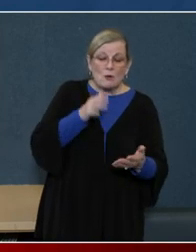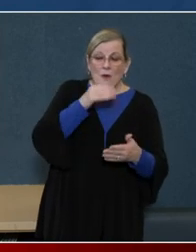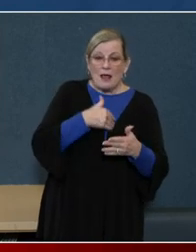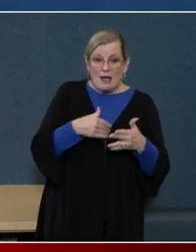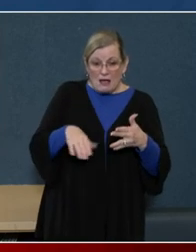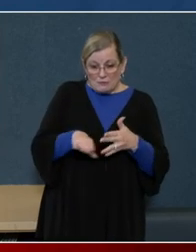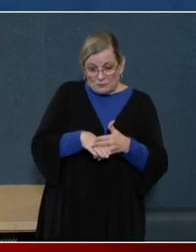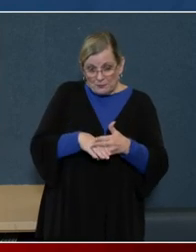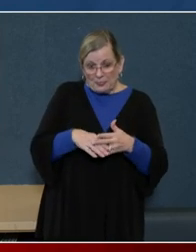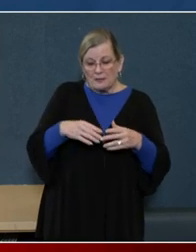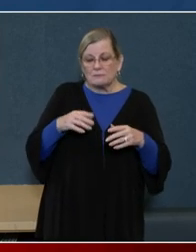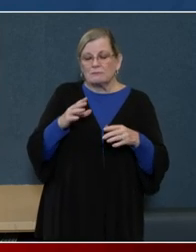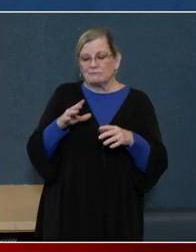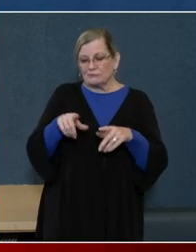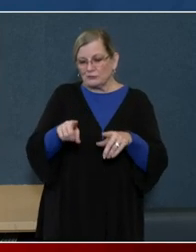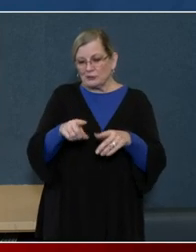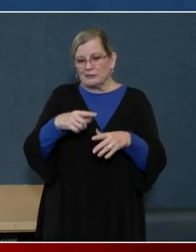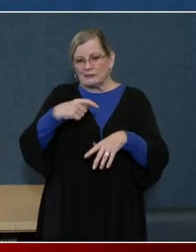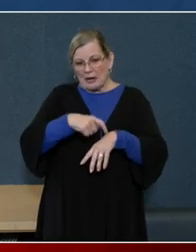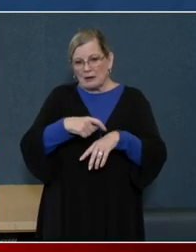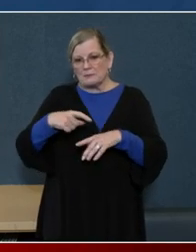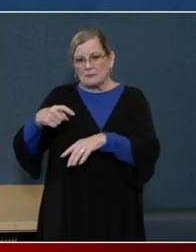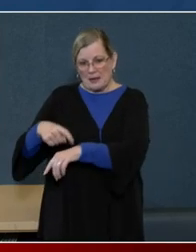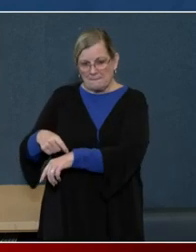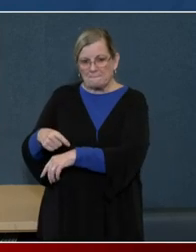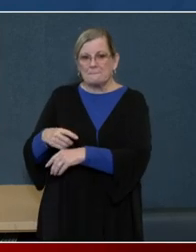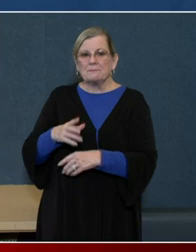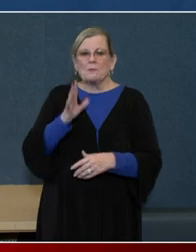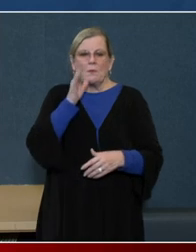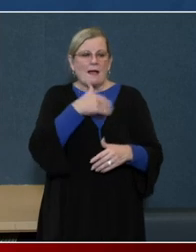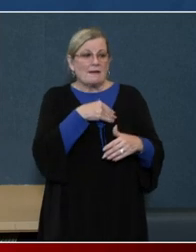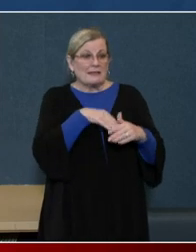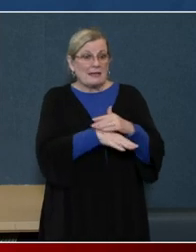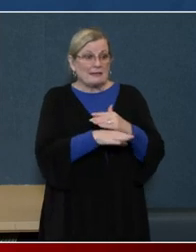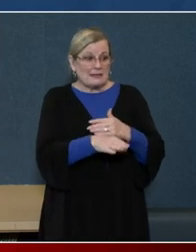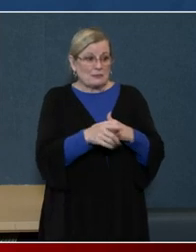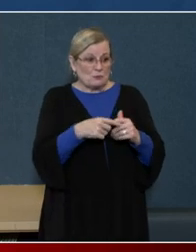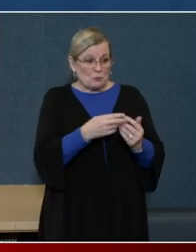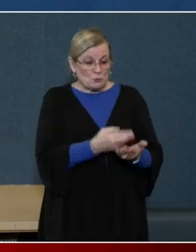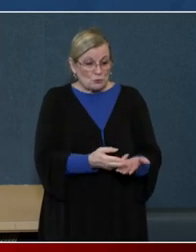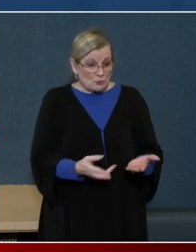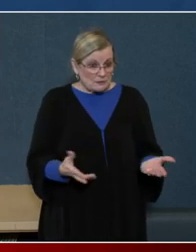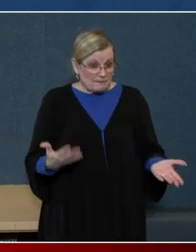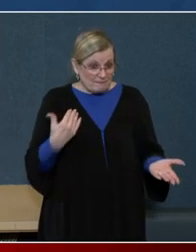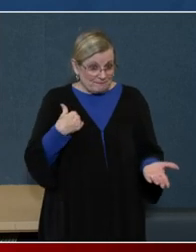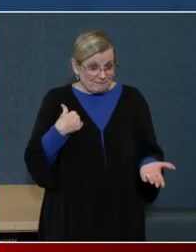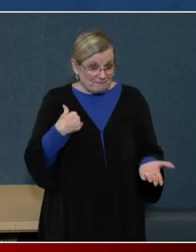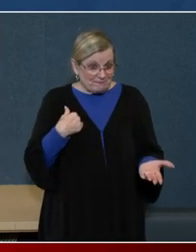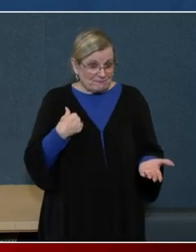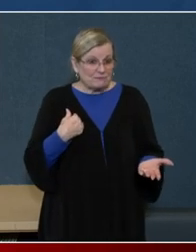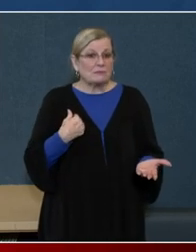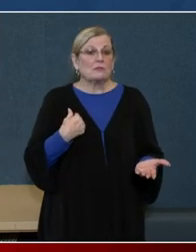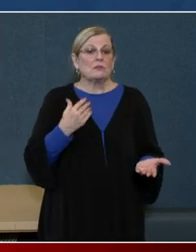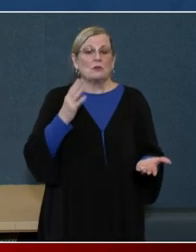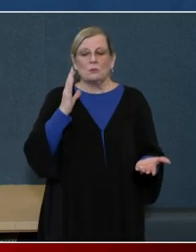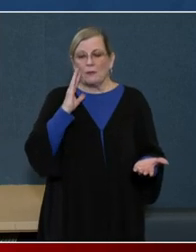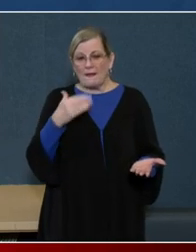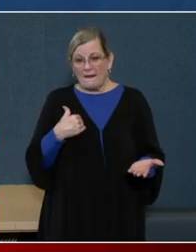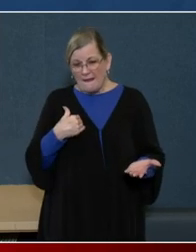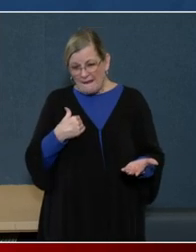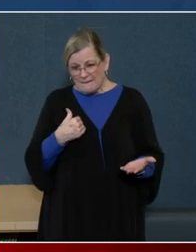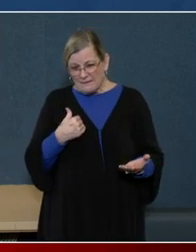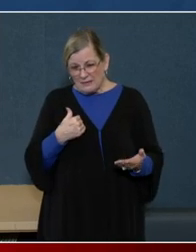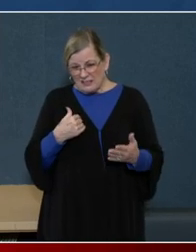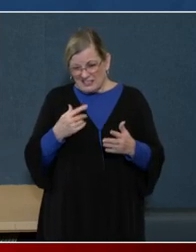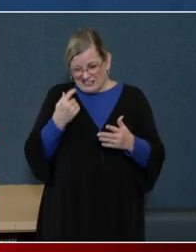have access to recess and also access to meals as well. We will have a staggered implementation of this